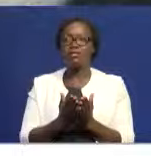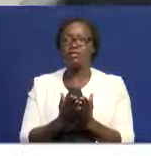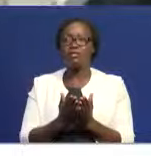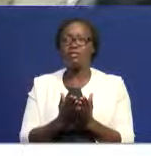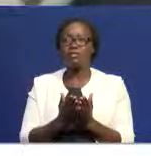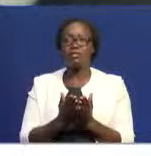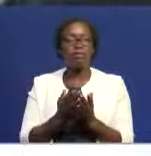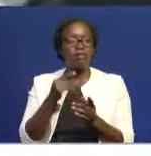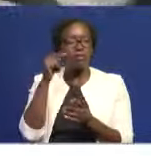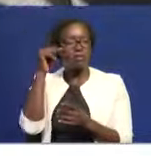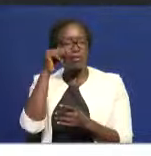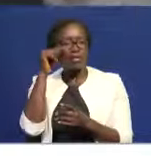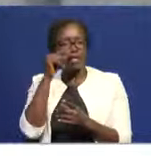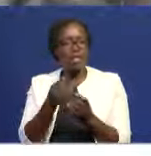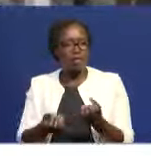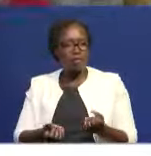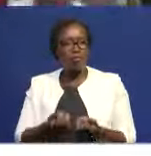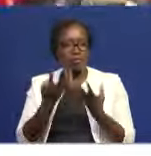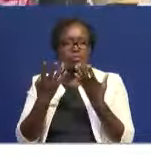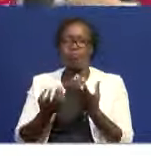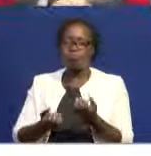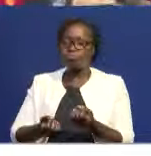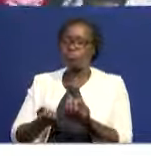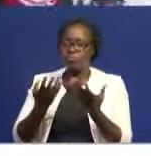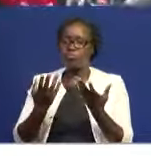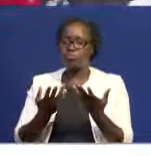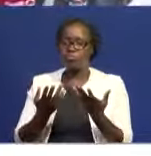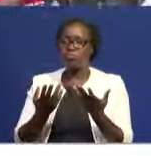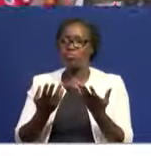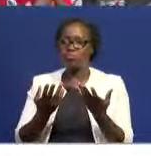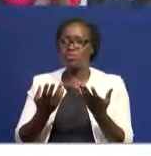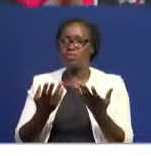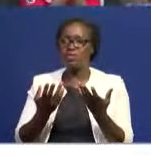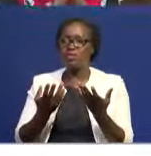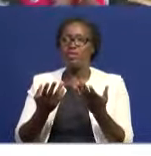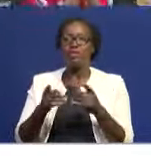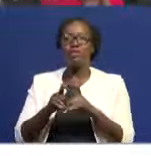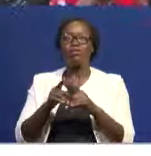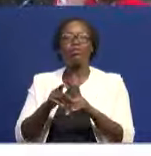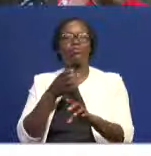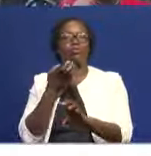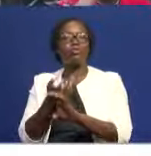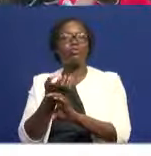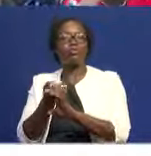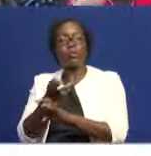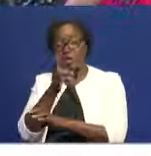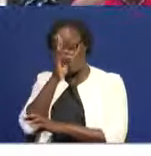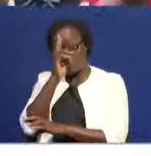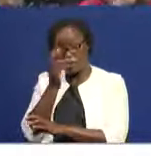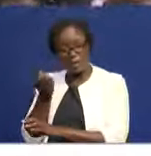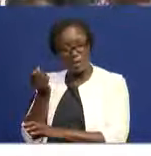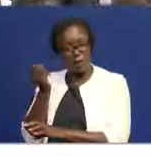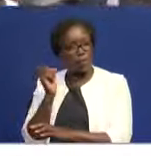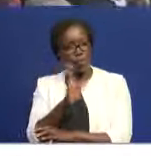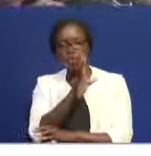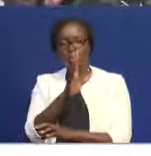gas canisters, as the protesters continue to launch, or rather pelting stones at the police